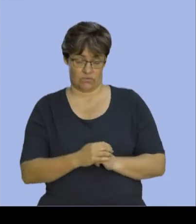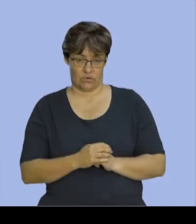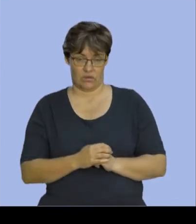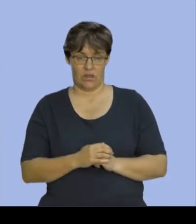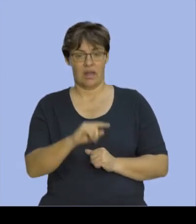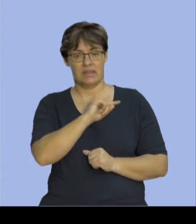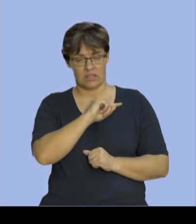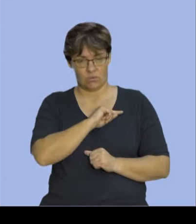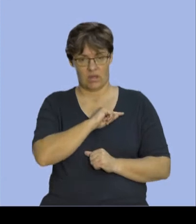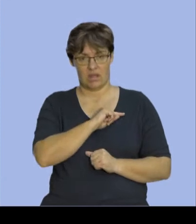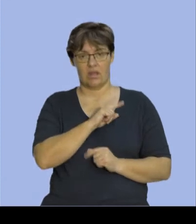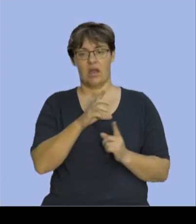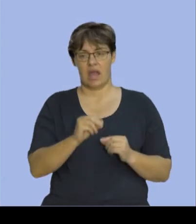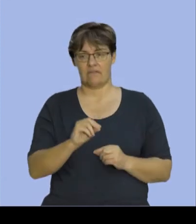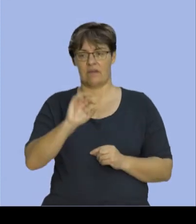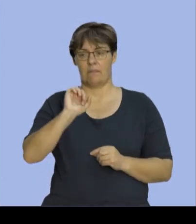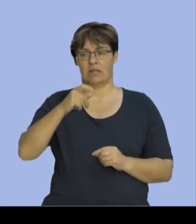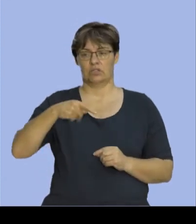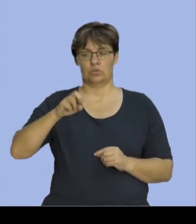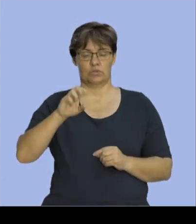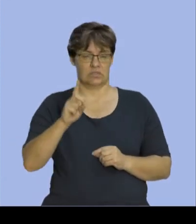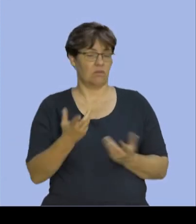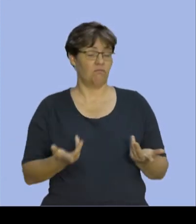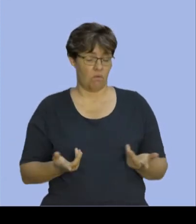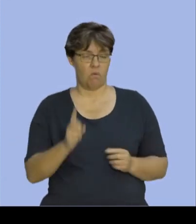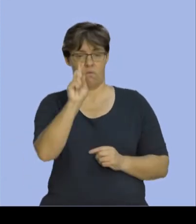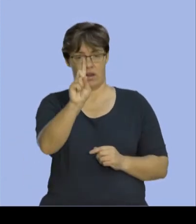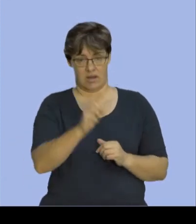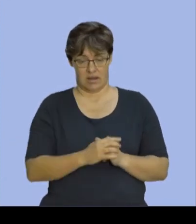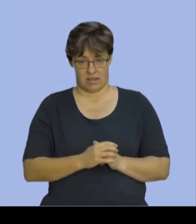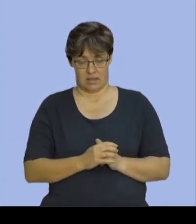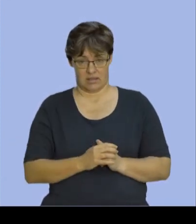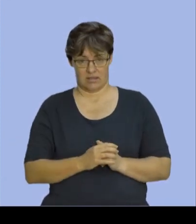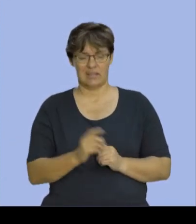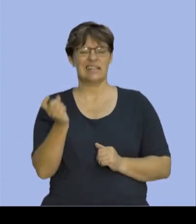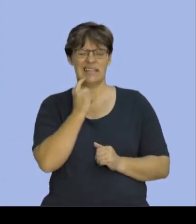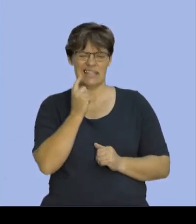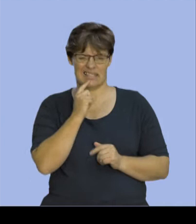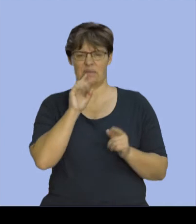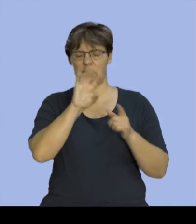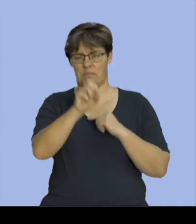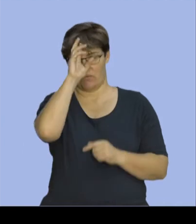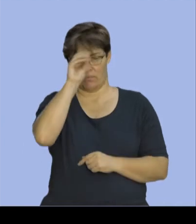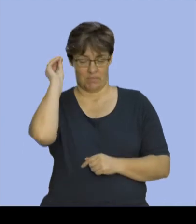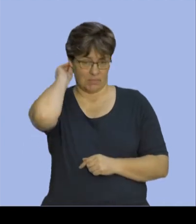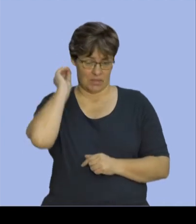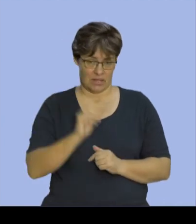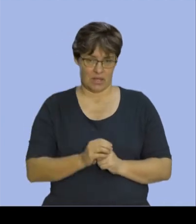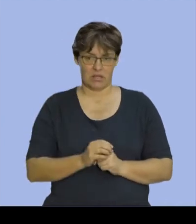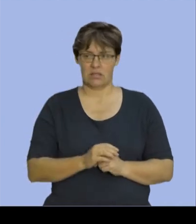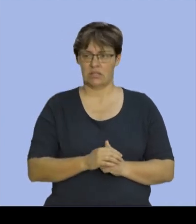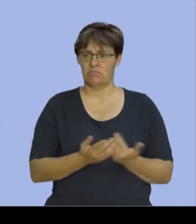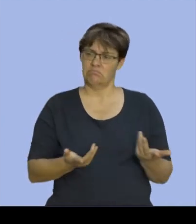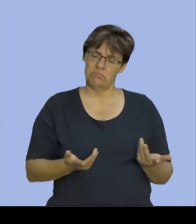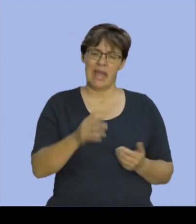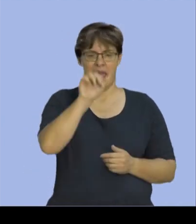0. Therefore, the graph has the amplitude at 1. An easy formula to remember this, you will just